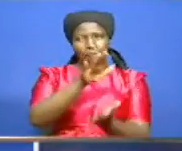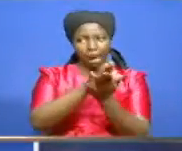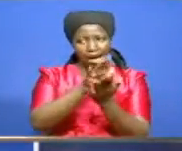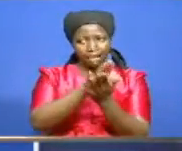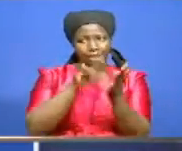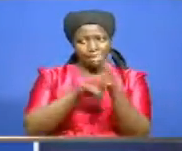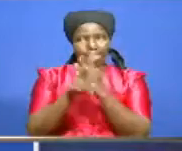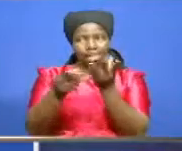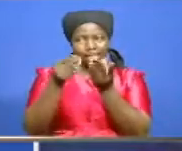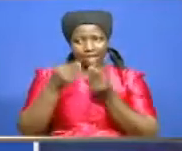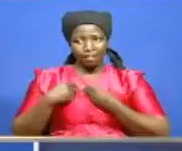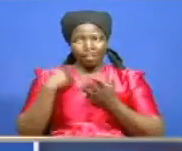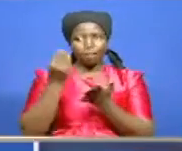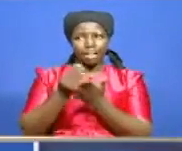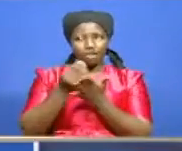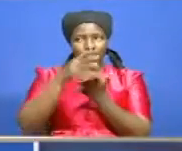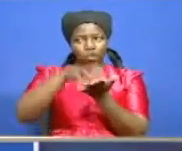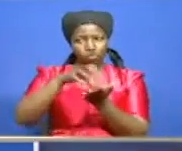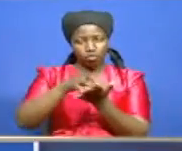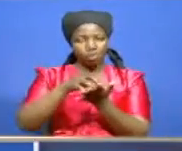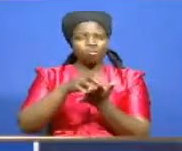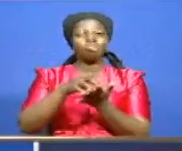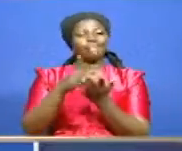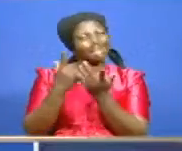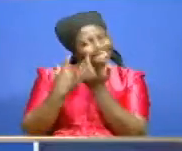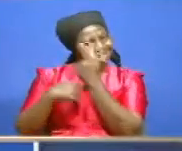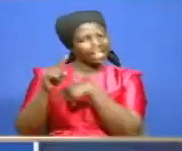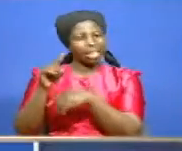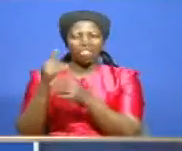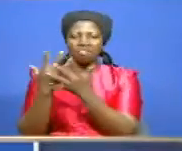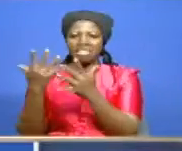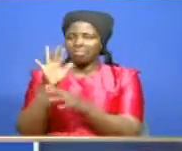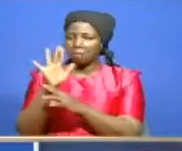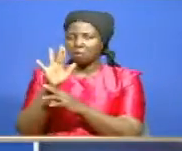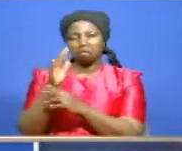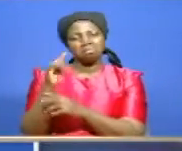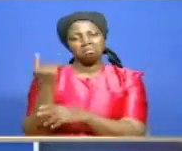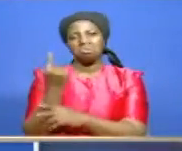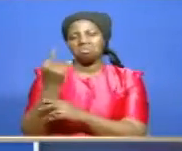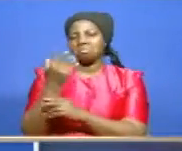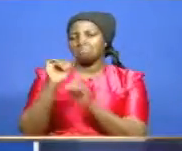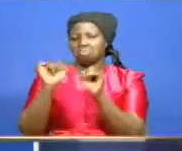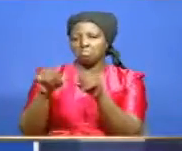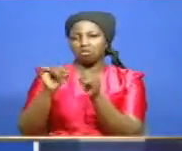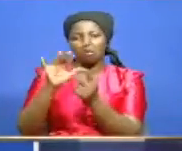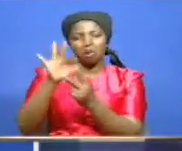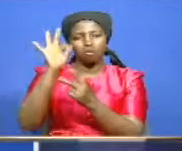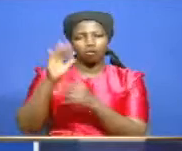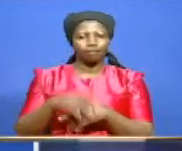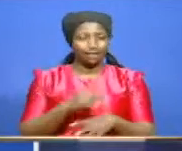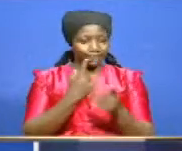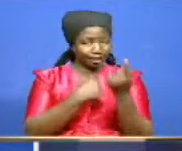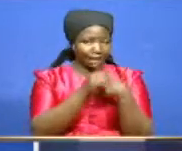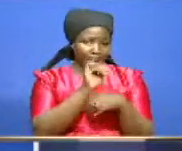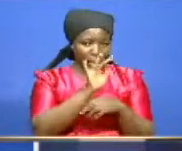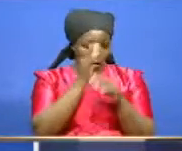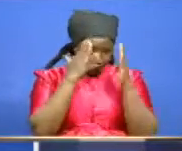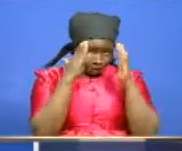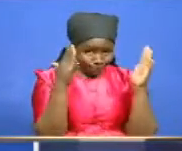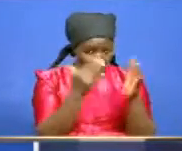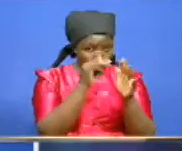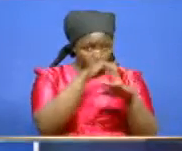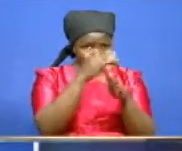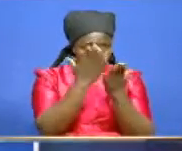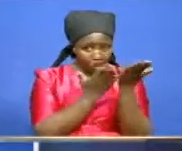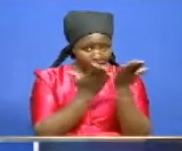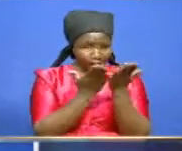receivership's financial position, liquidation is the only feasible option. Liquidation of the lender that mainly focused on servicing